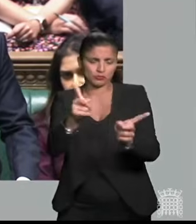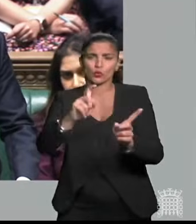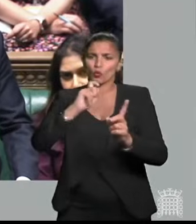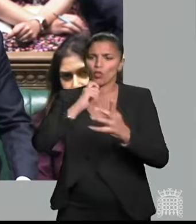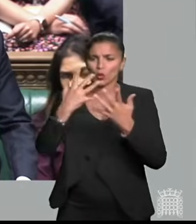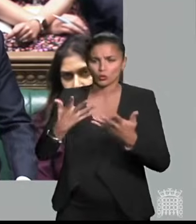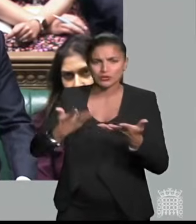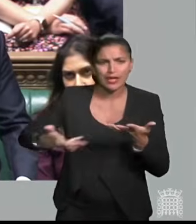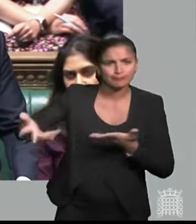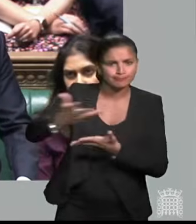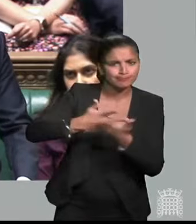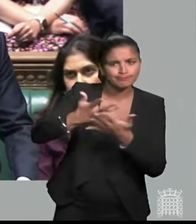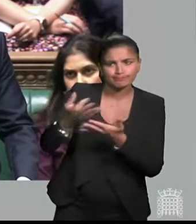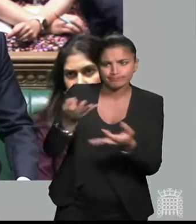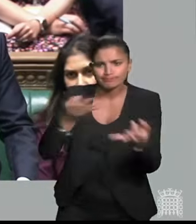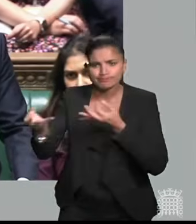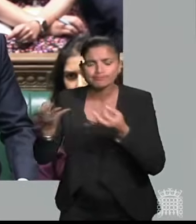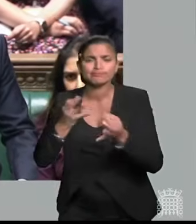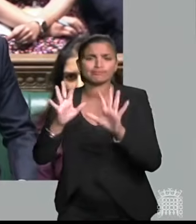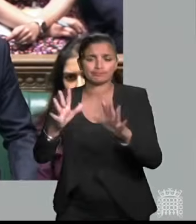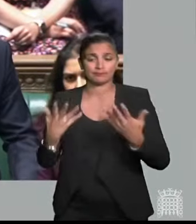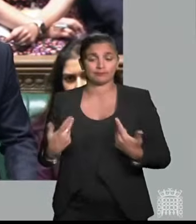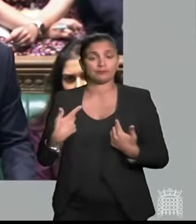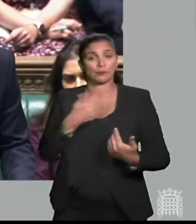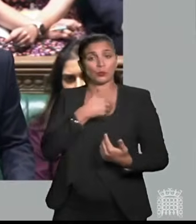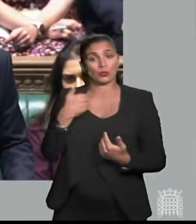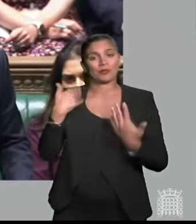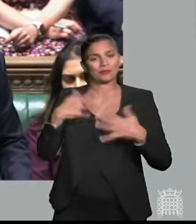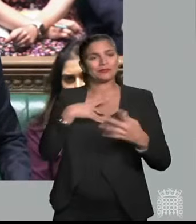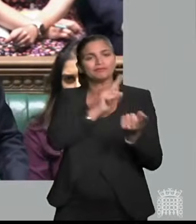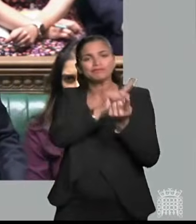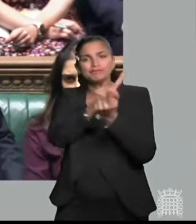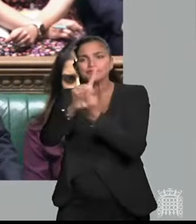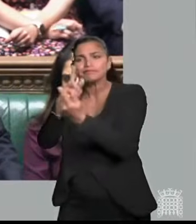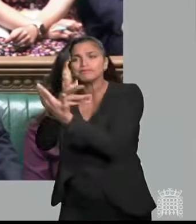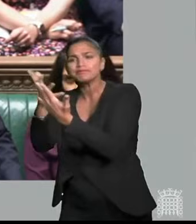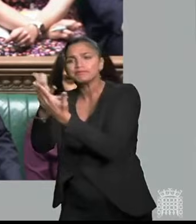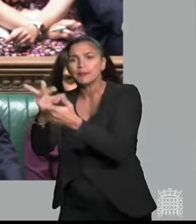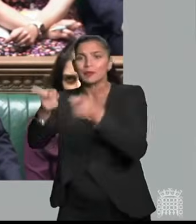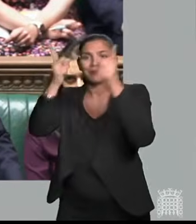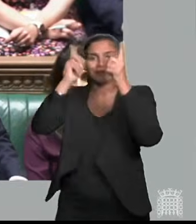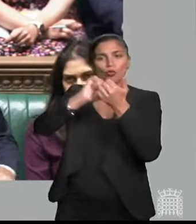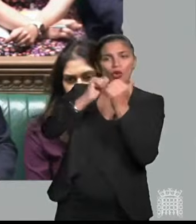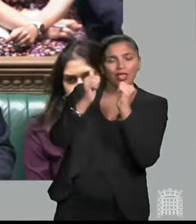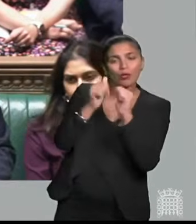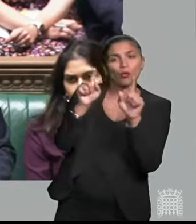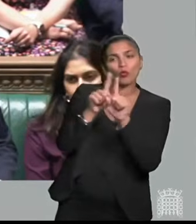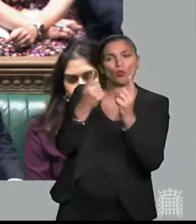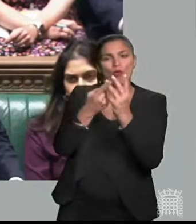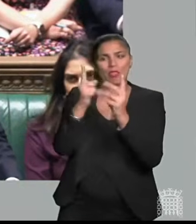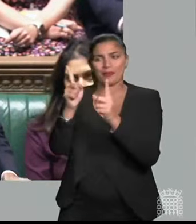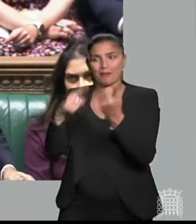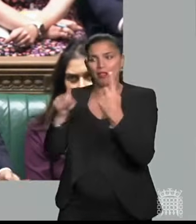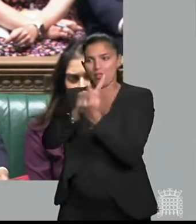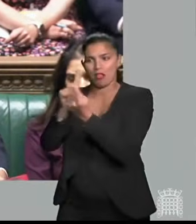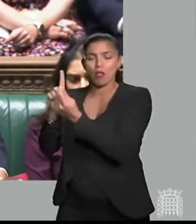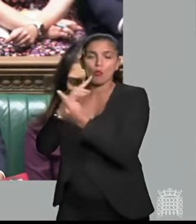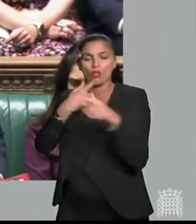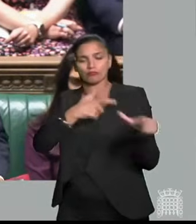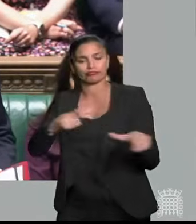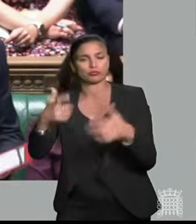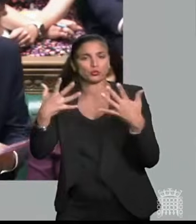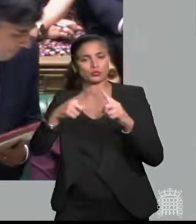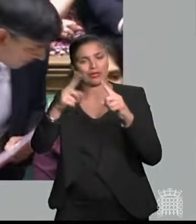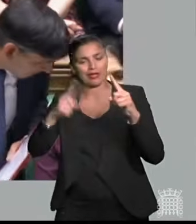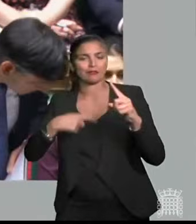today's session. Mr. Speaker, this morning I had meetings with ministerial colleagues and others in addition to my duties in this House. I shall have further such meetings